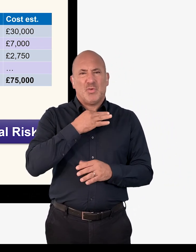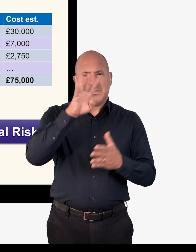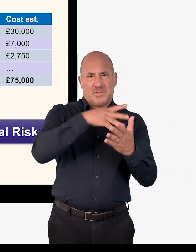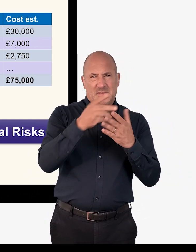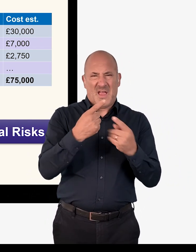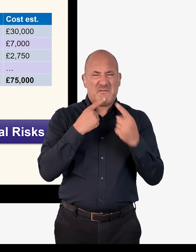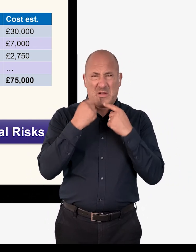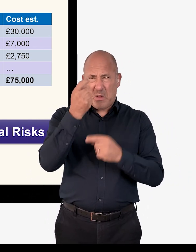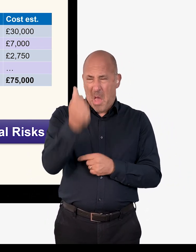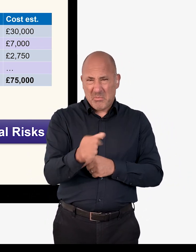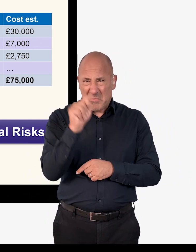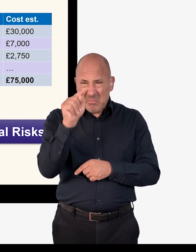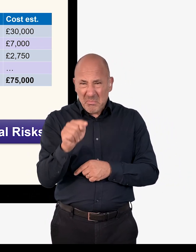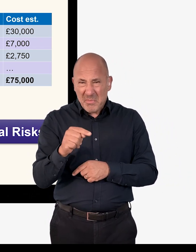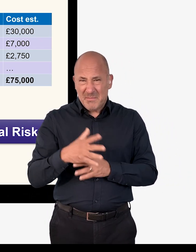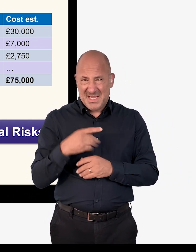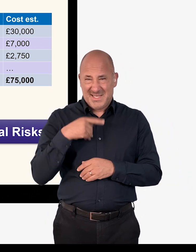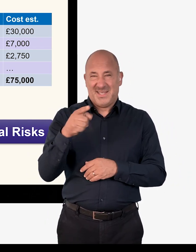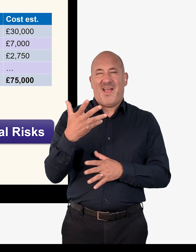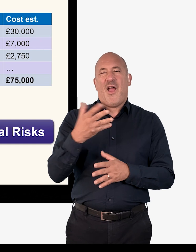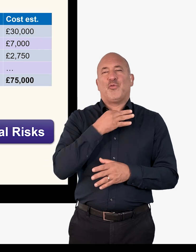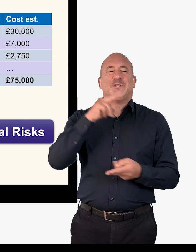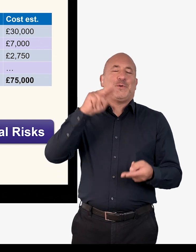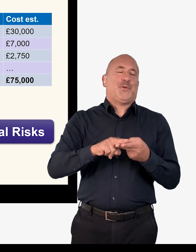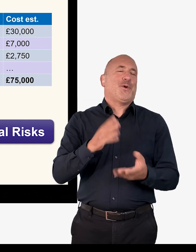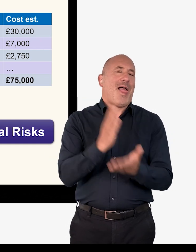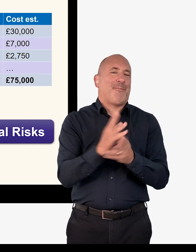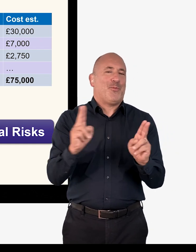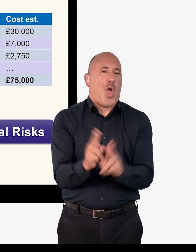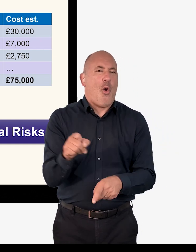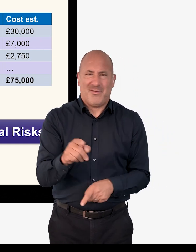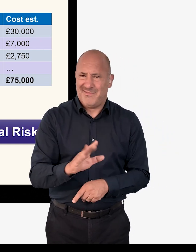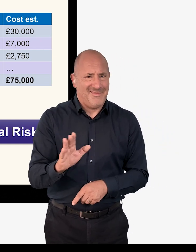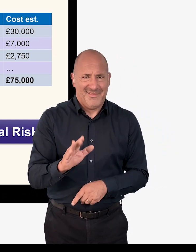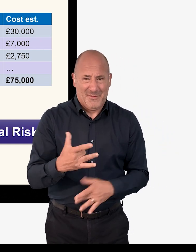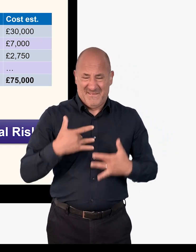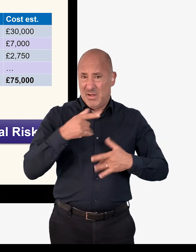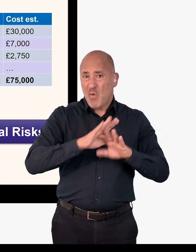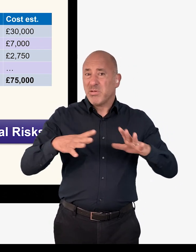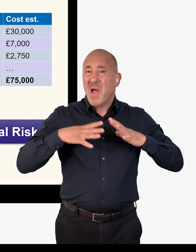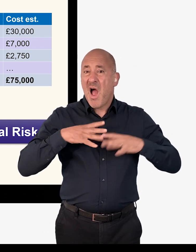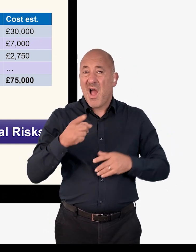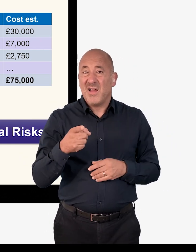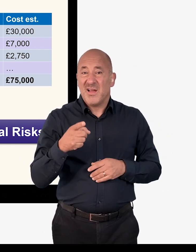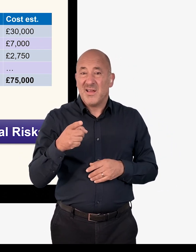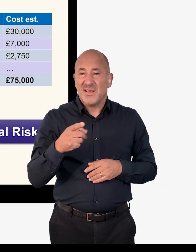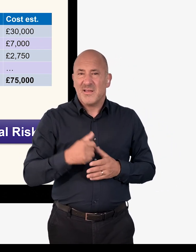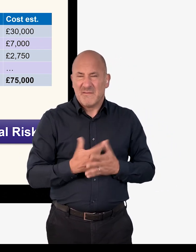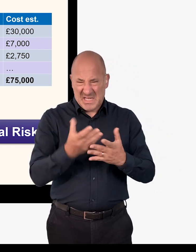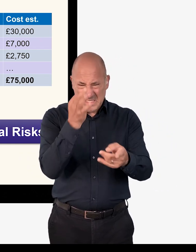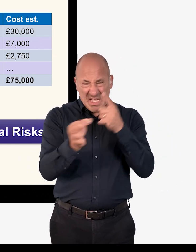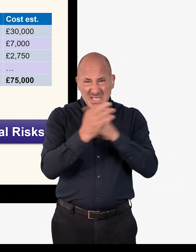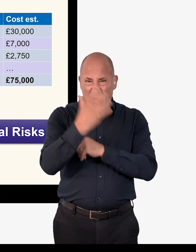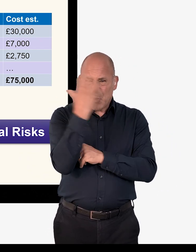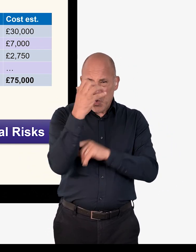detail in your risk register, we won't assume it's a low-risk project. We'll assume you're not prepared. If